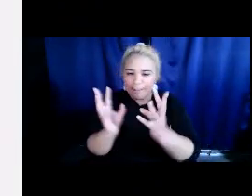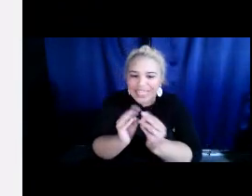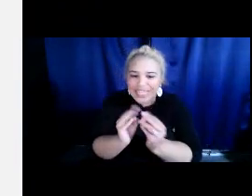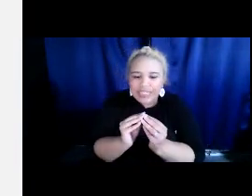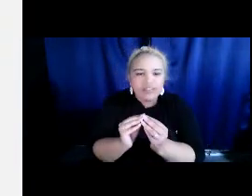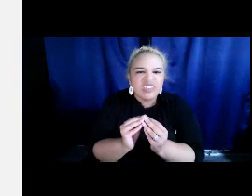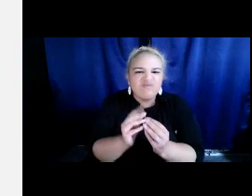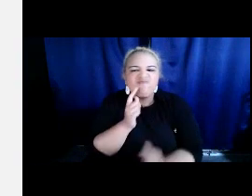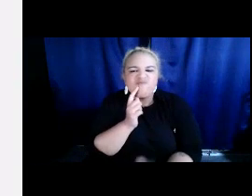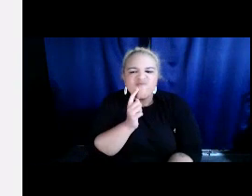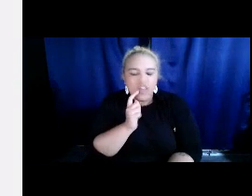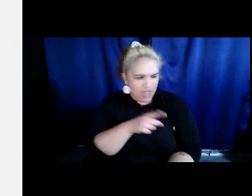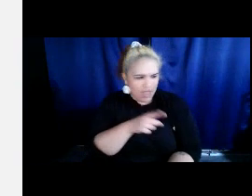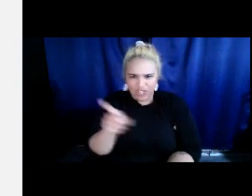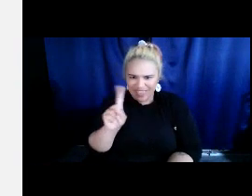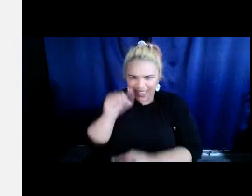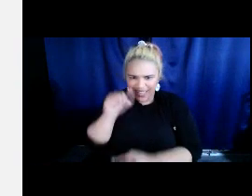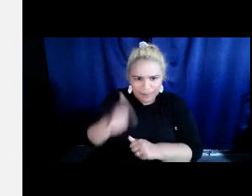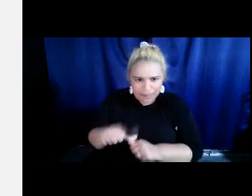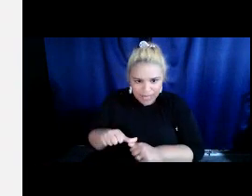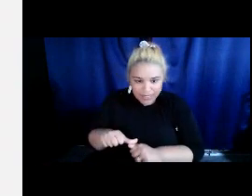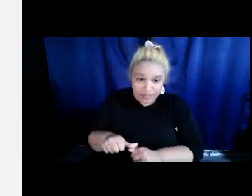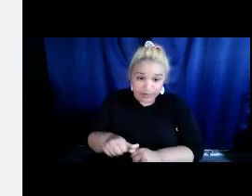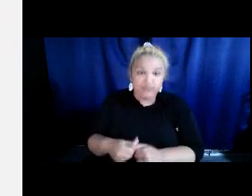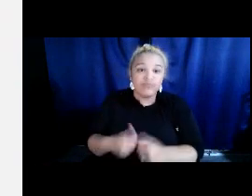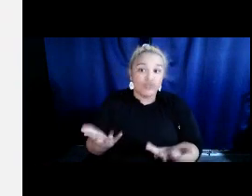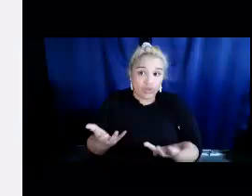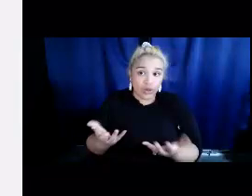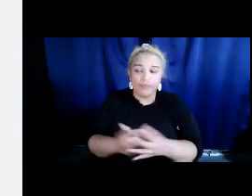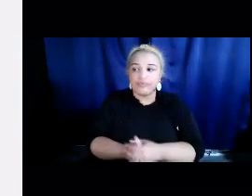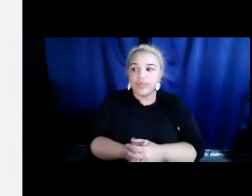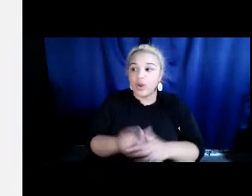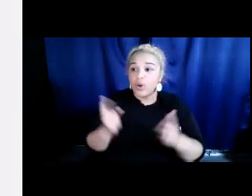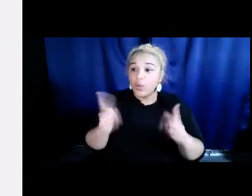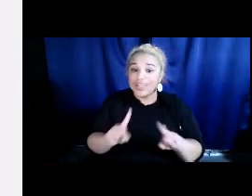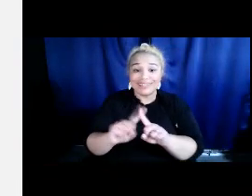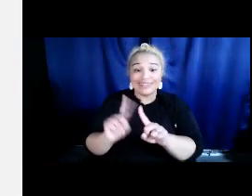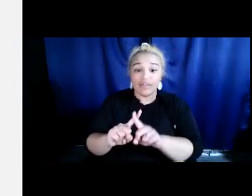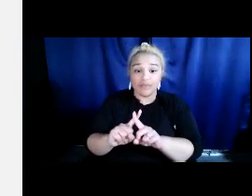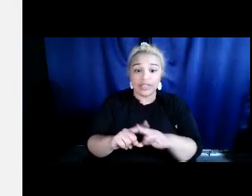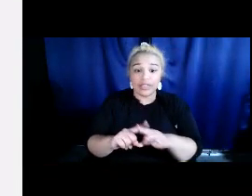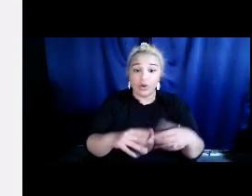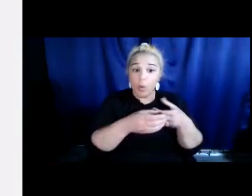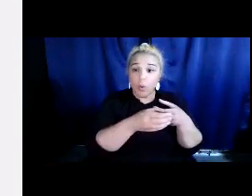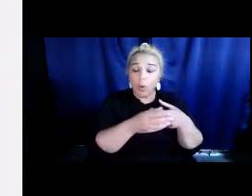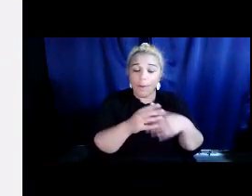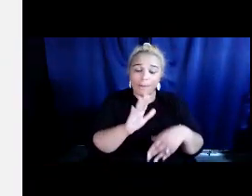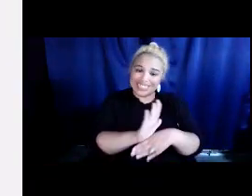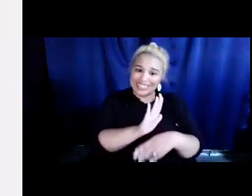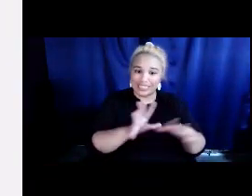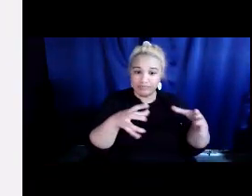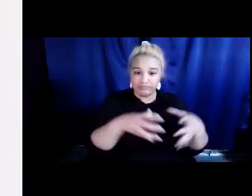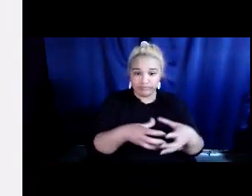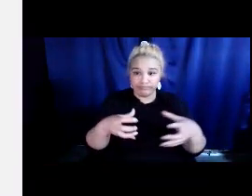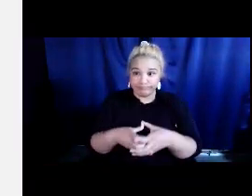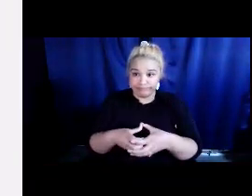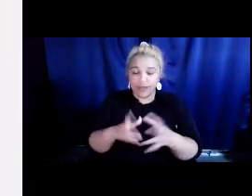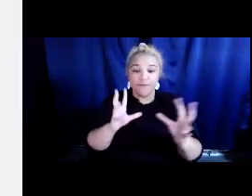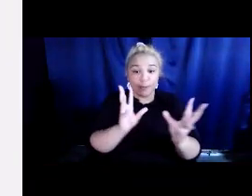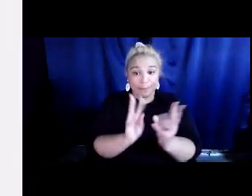When organizations gather for groups and meetings, consider how sensory needs may